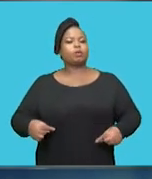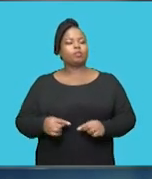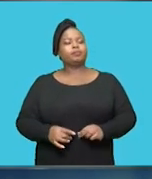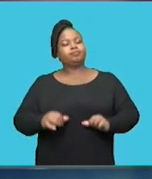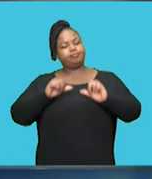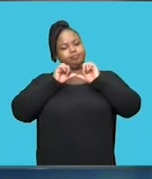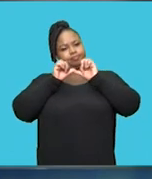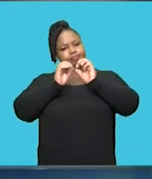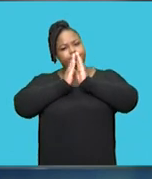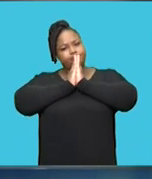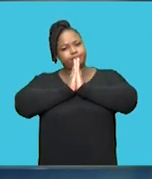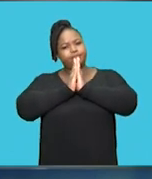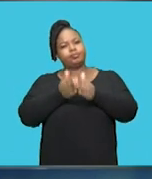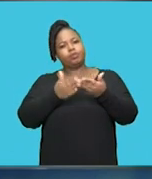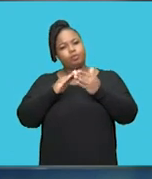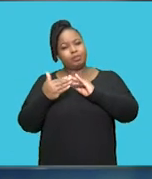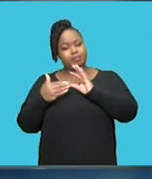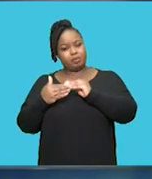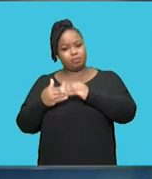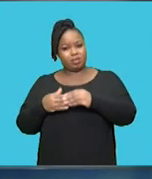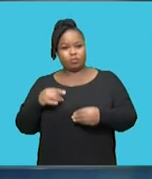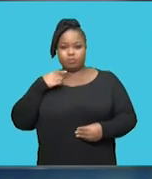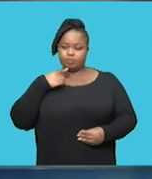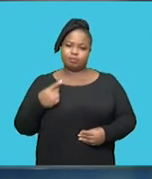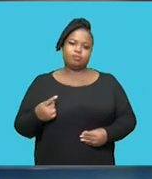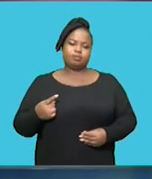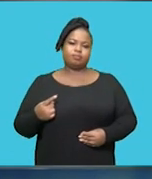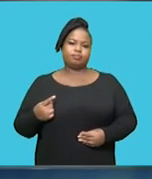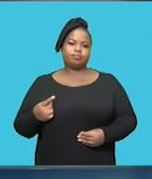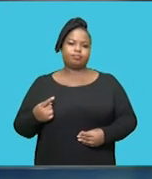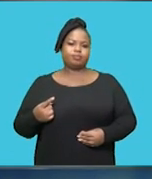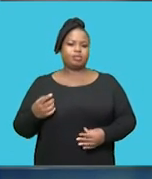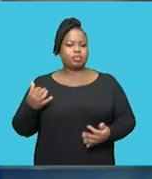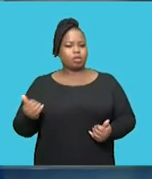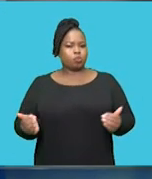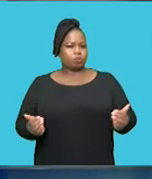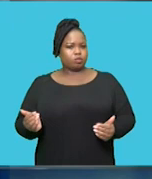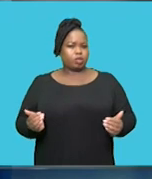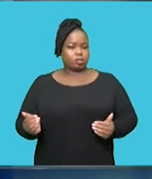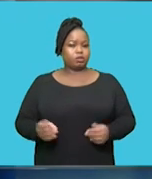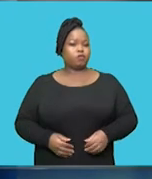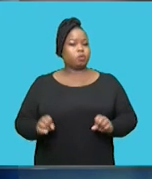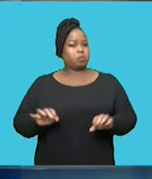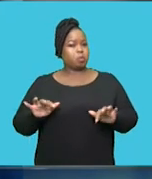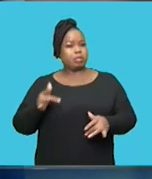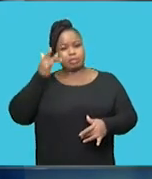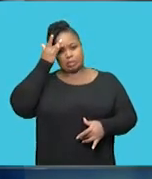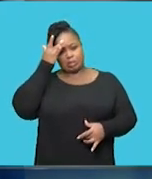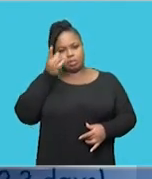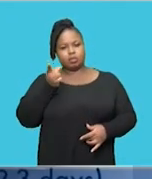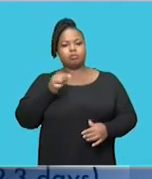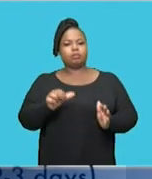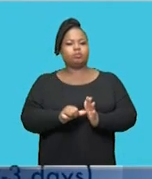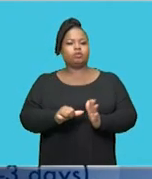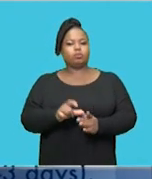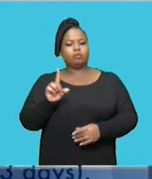urge communities that insofar as managing of this outbreak is concerned, it's important that